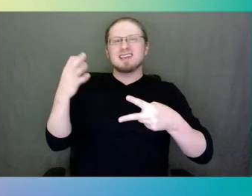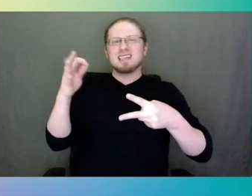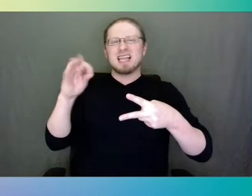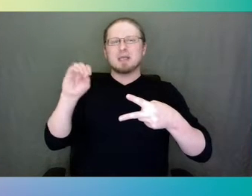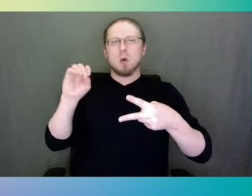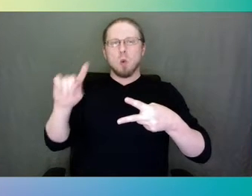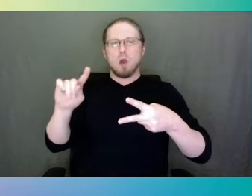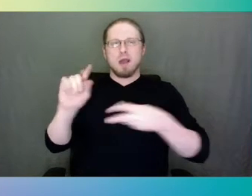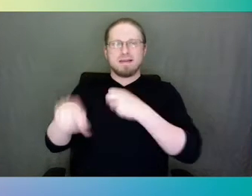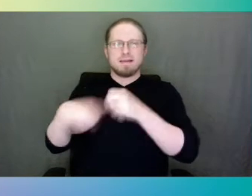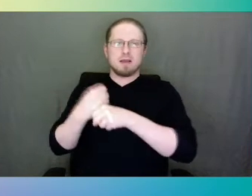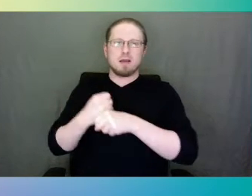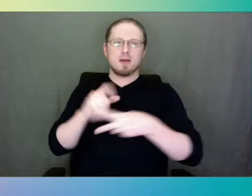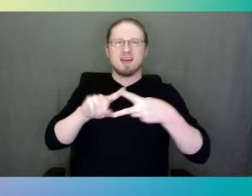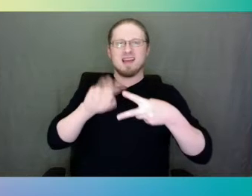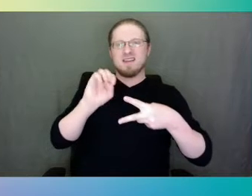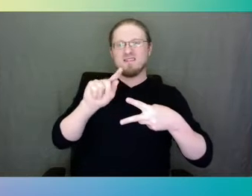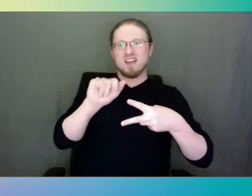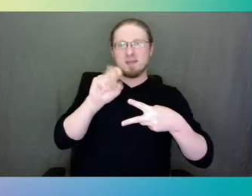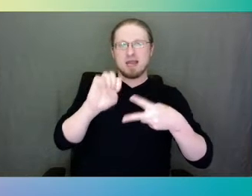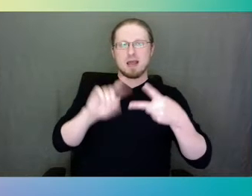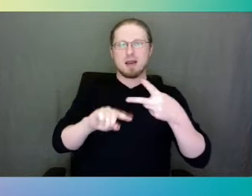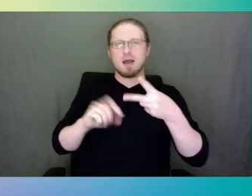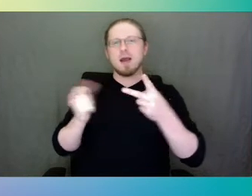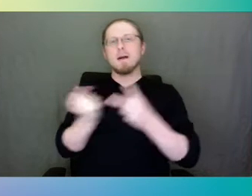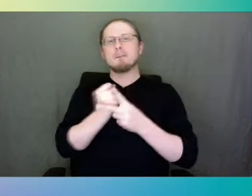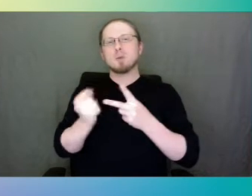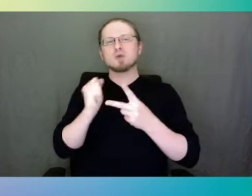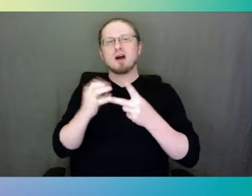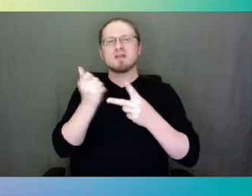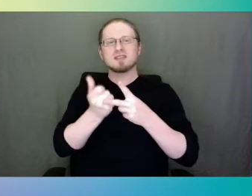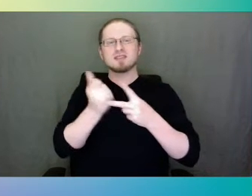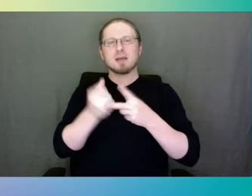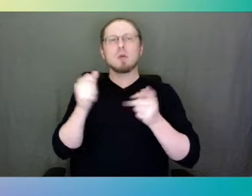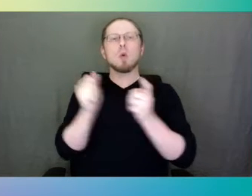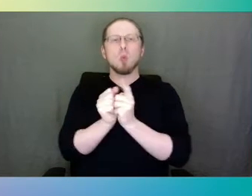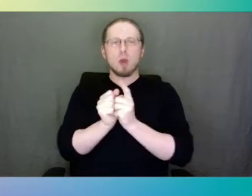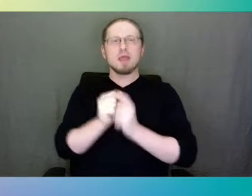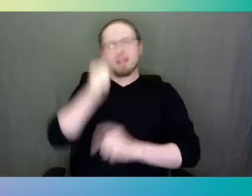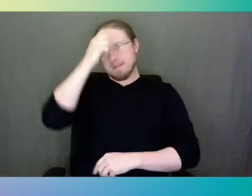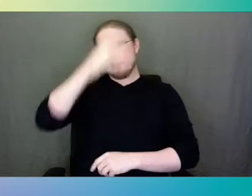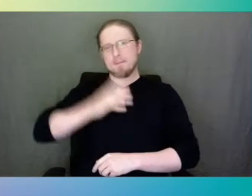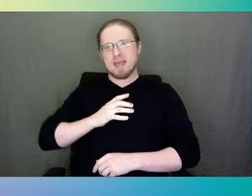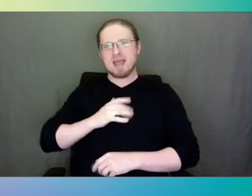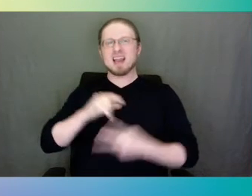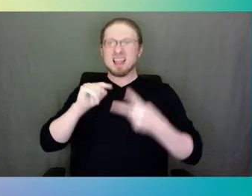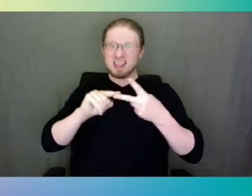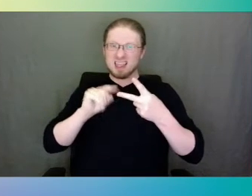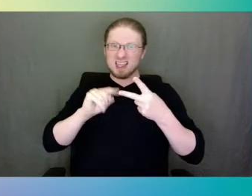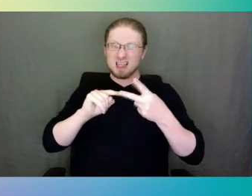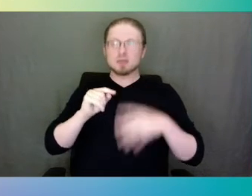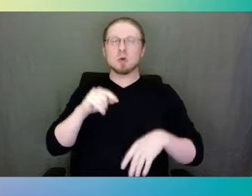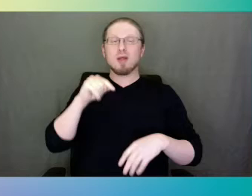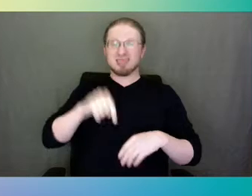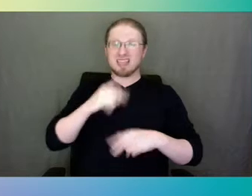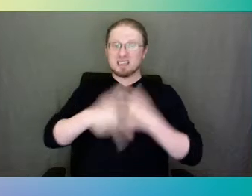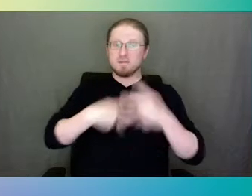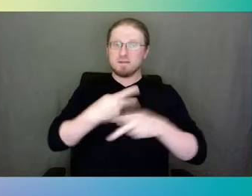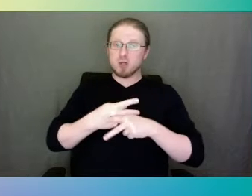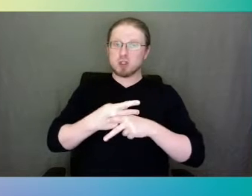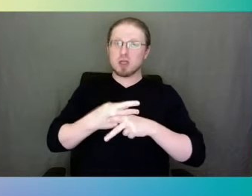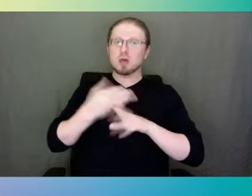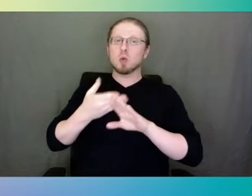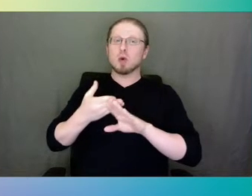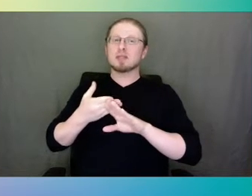Standard Version, which was the precursor to the RSV, the Revised Standard Version. And that's what the